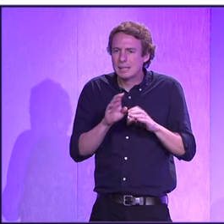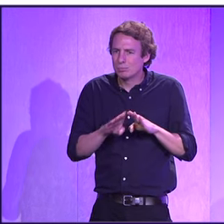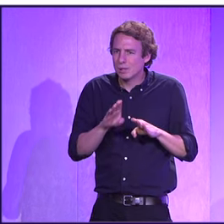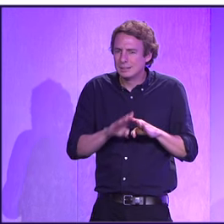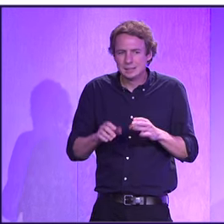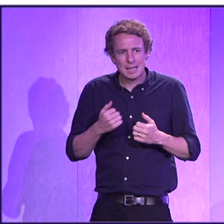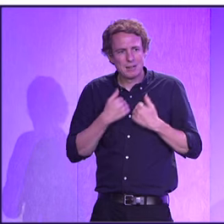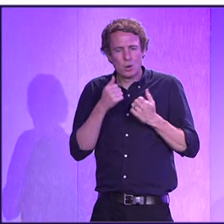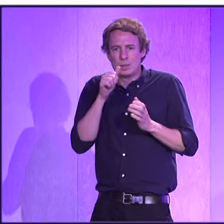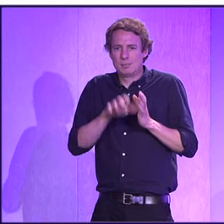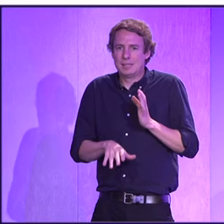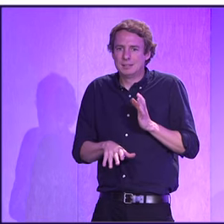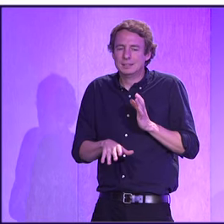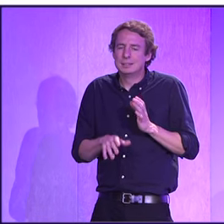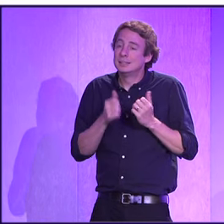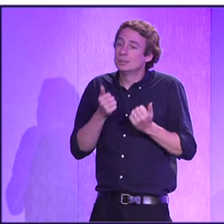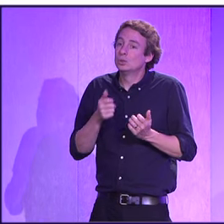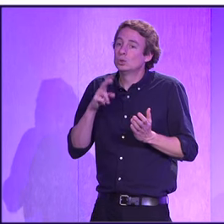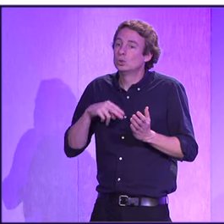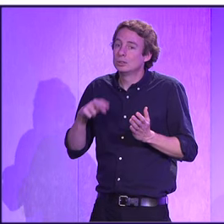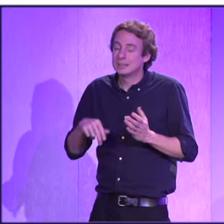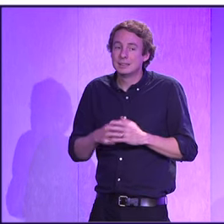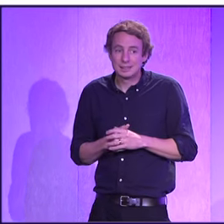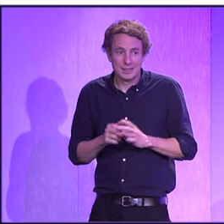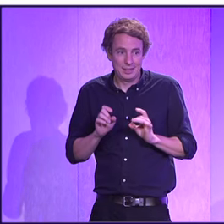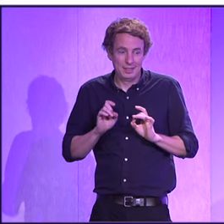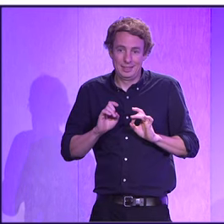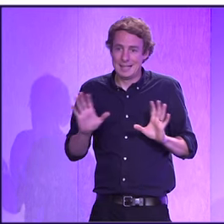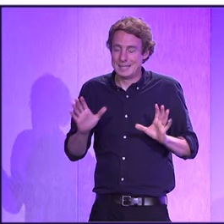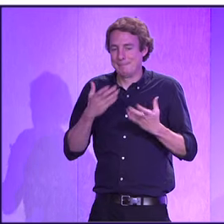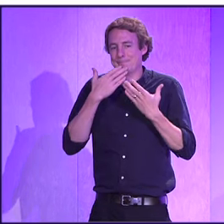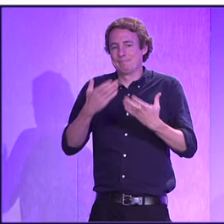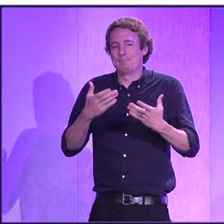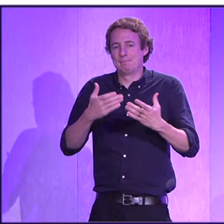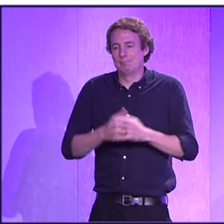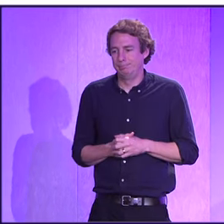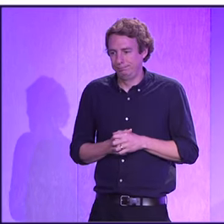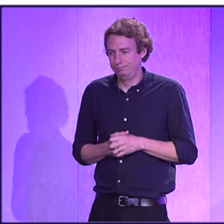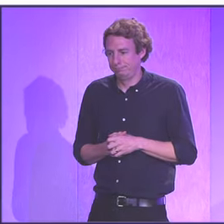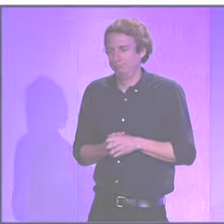practices and our own experiences in there, and I think it's a good read. And with that, I want to thank you.